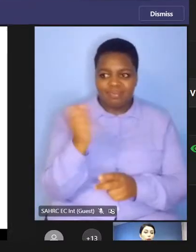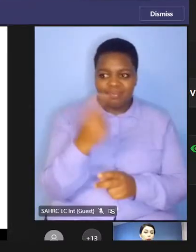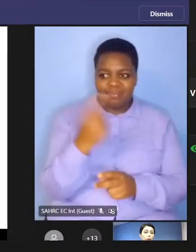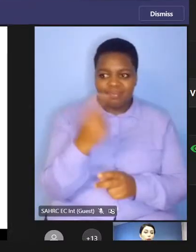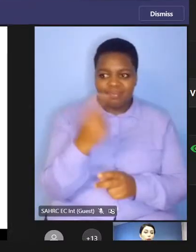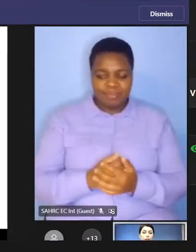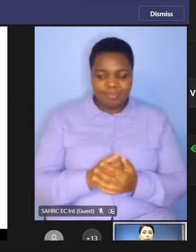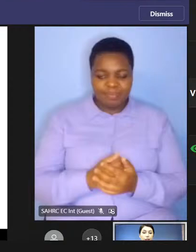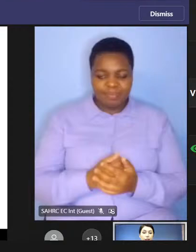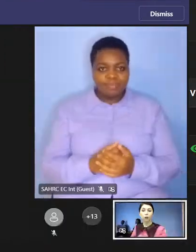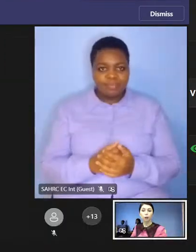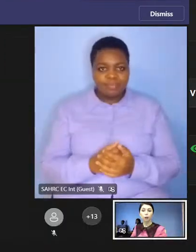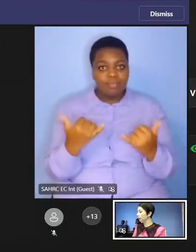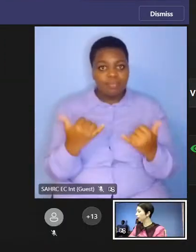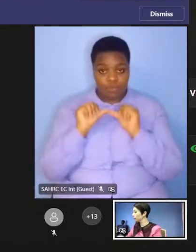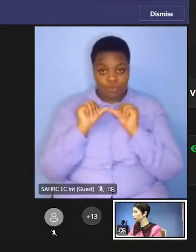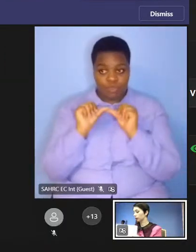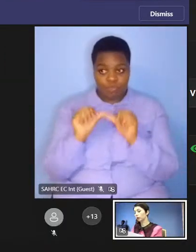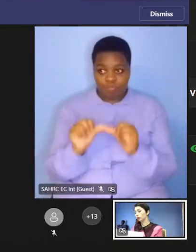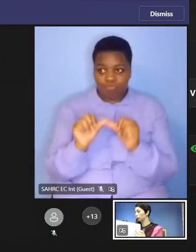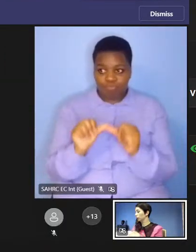We will now be proceeding